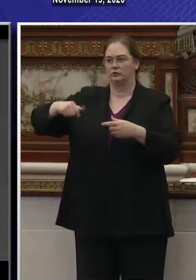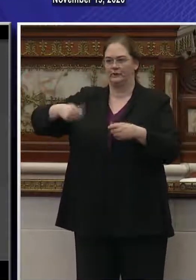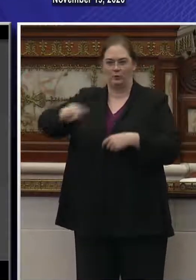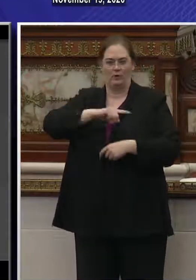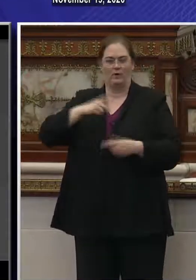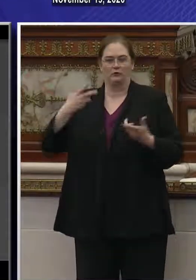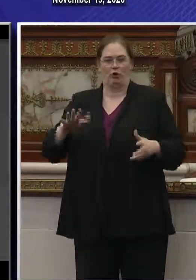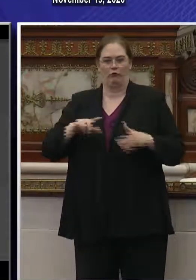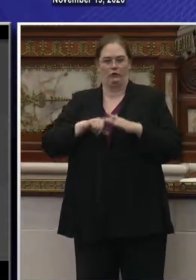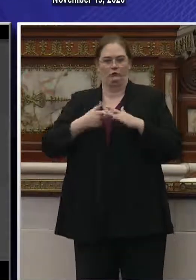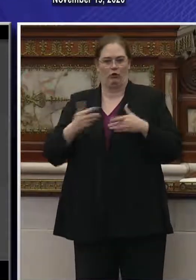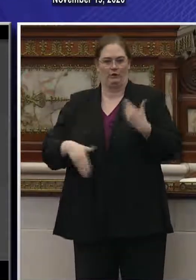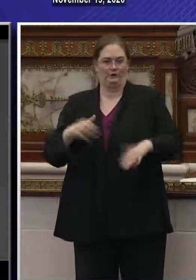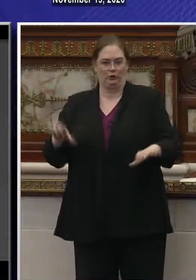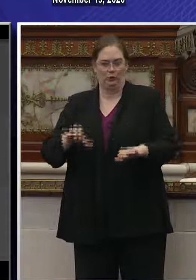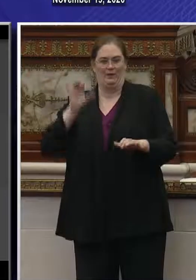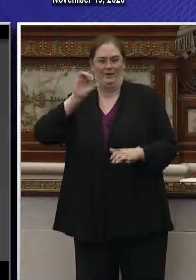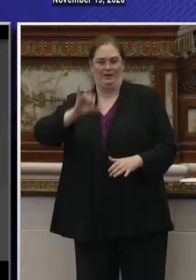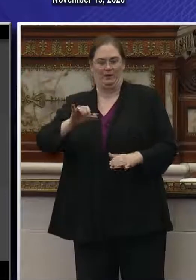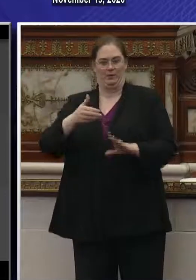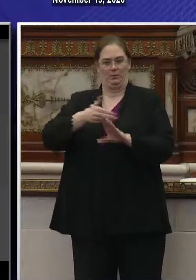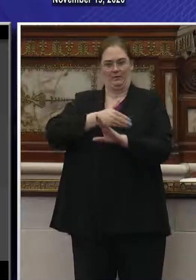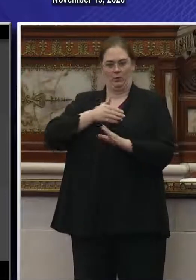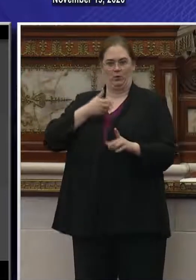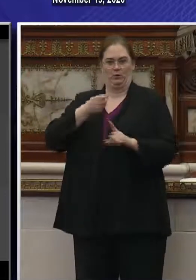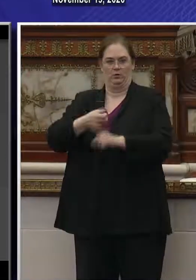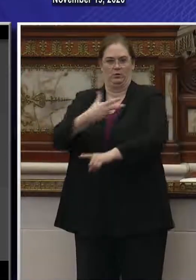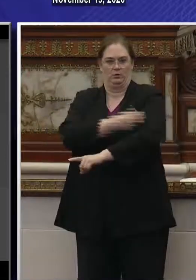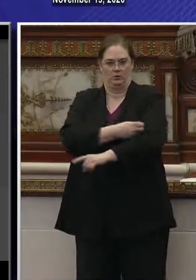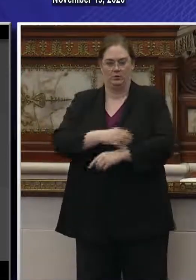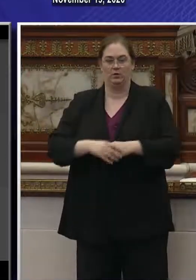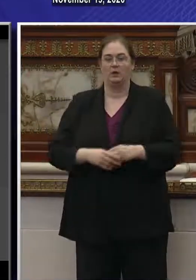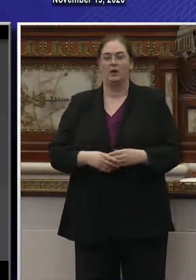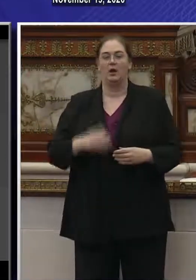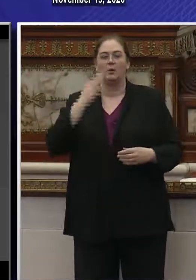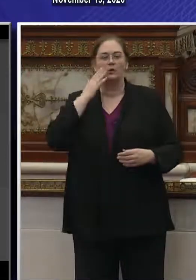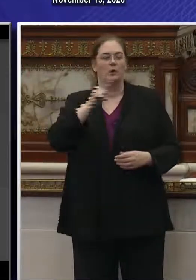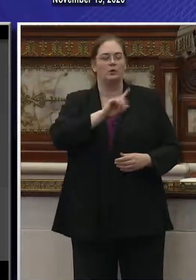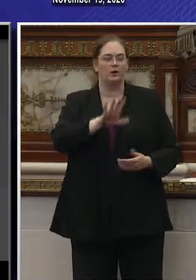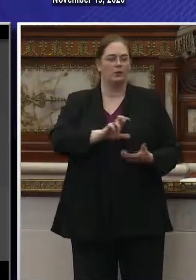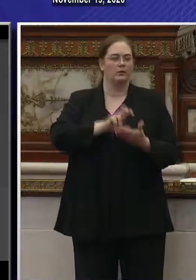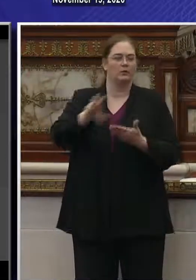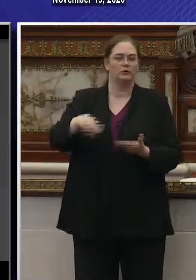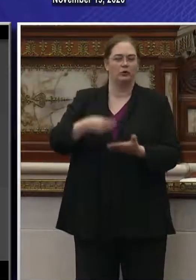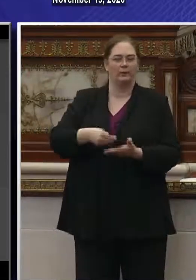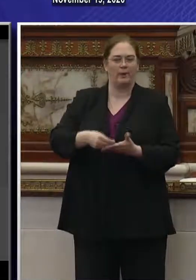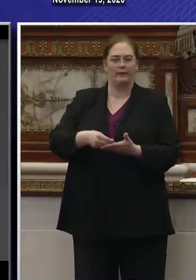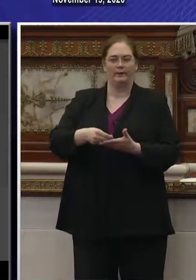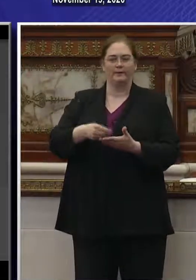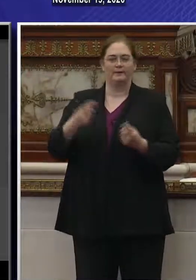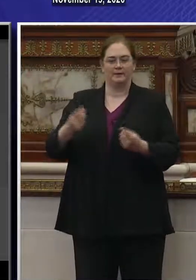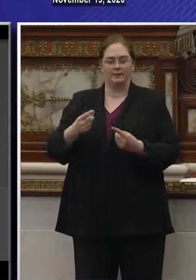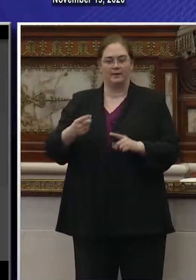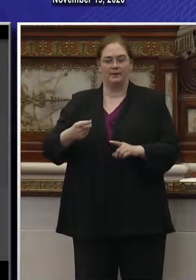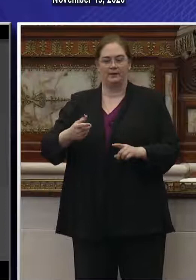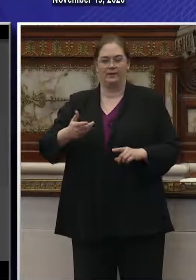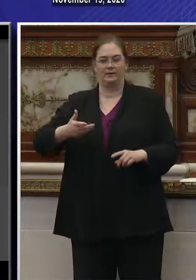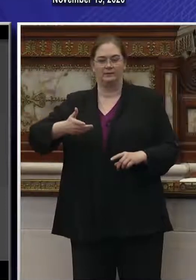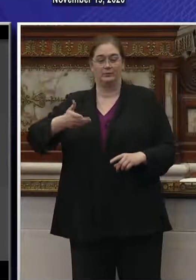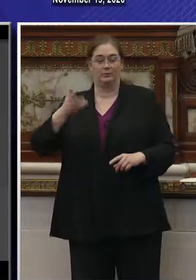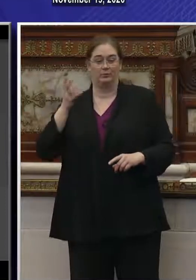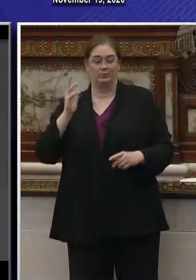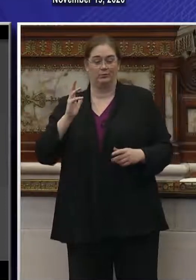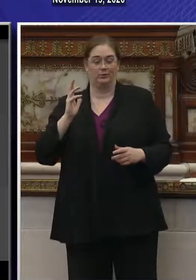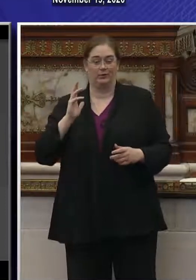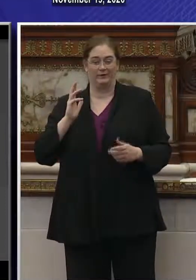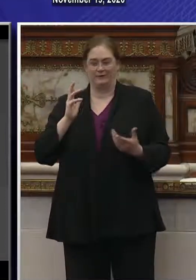trying to do. So we know that you guys don't want to put your money into something that has previously been largely behind